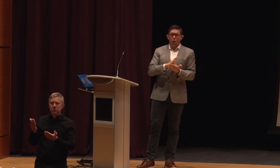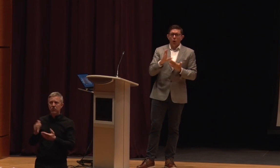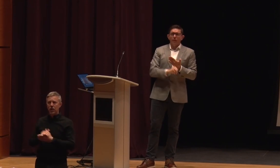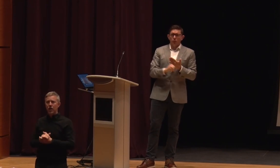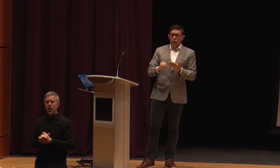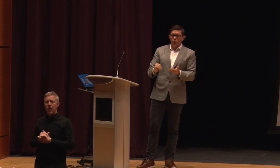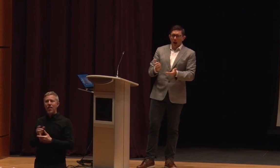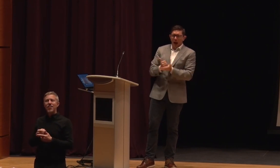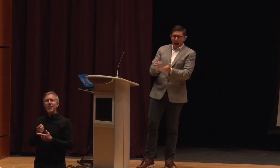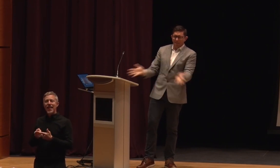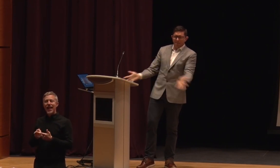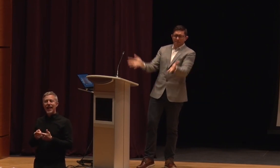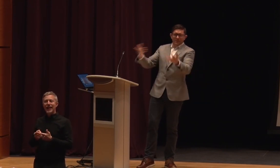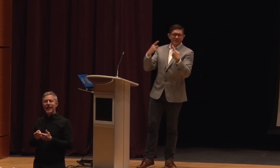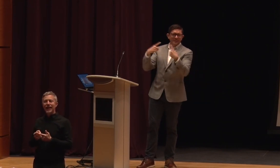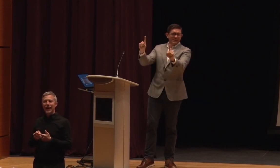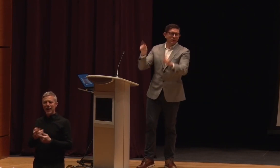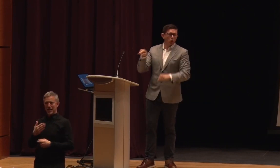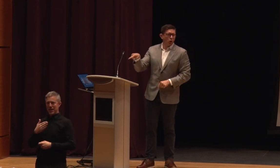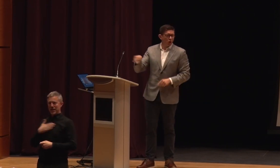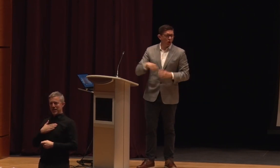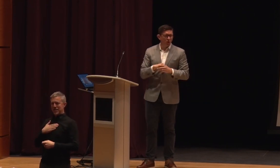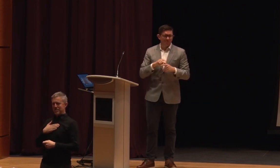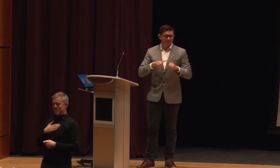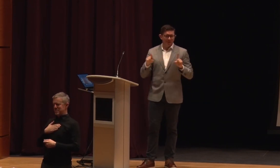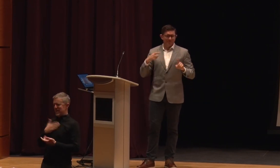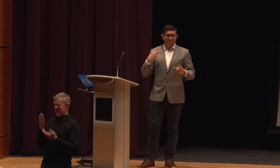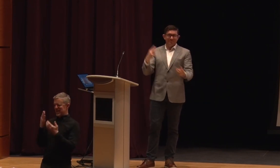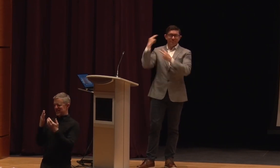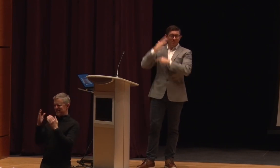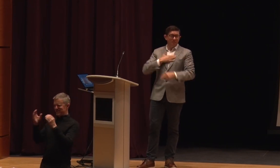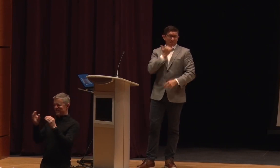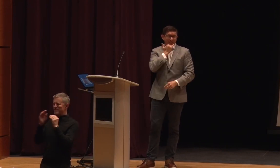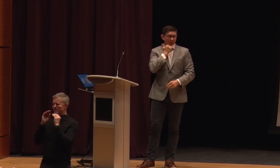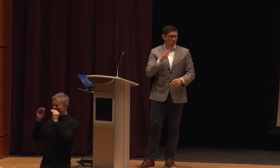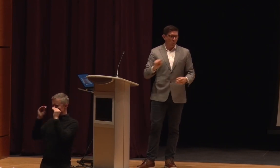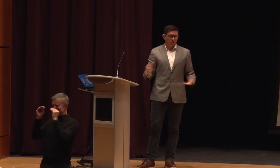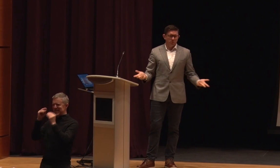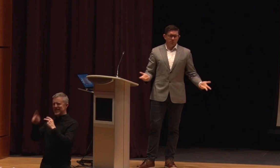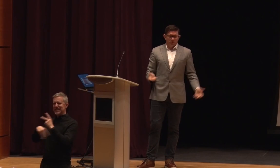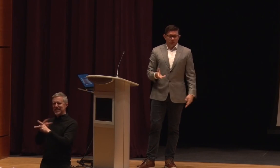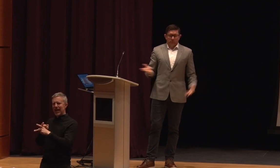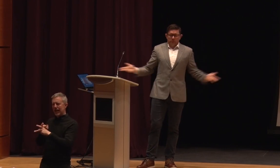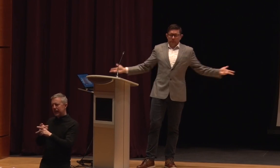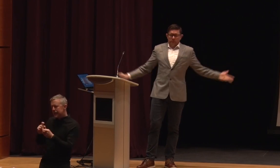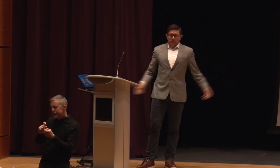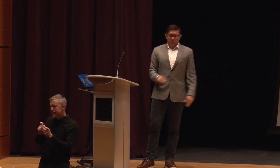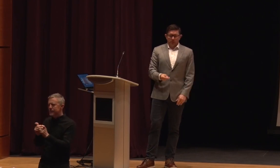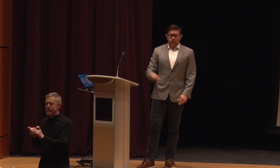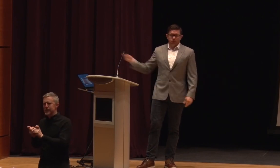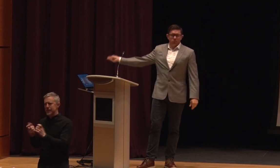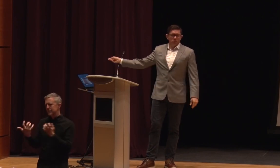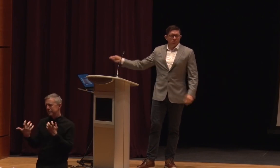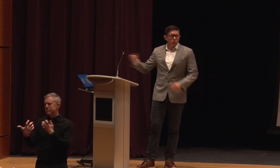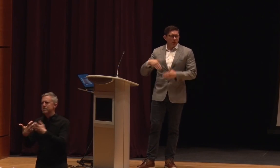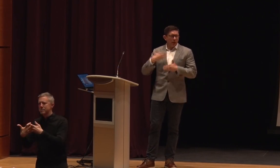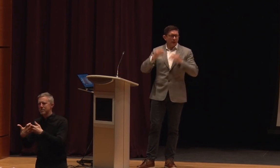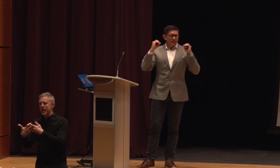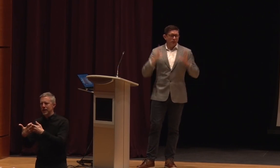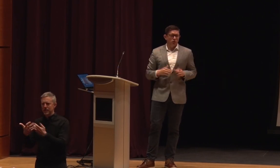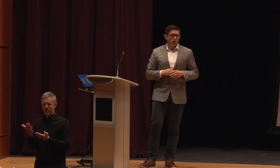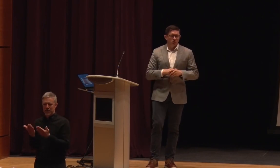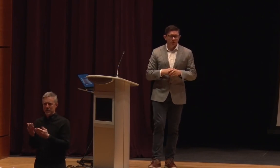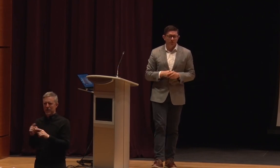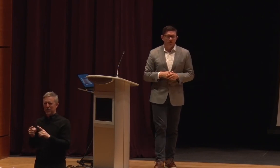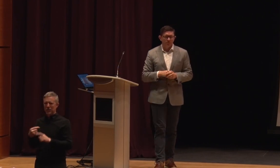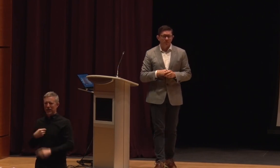think I could have tweaked my curriculum to be able to encourage her and help her be successful. But looking back, my mistake was that I just